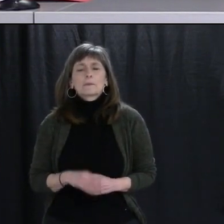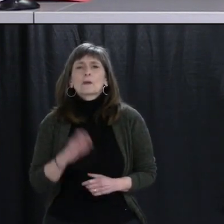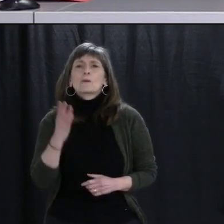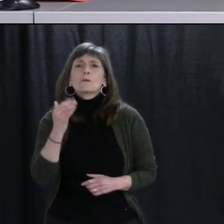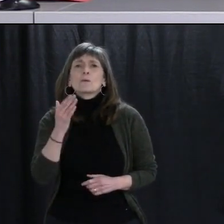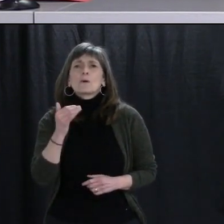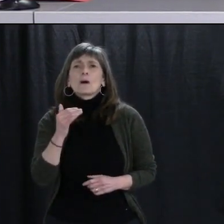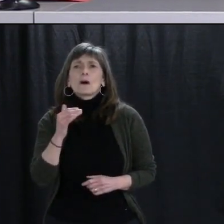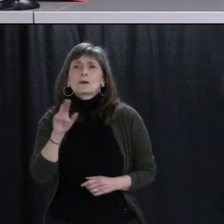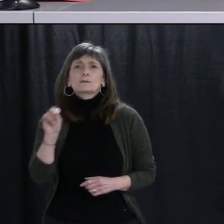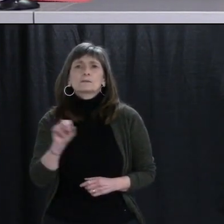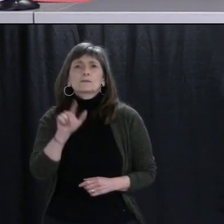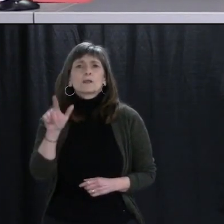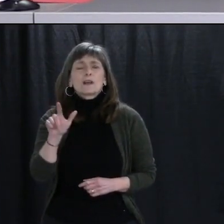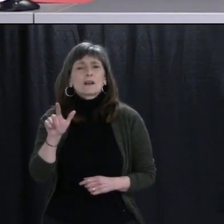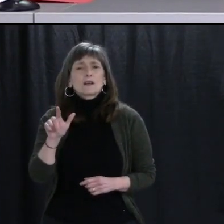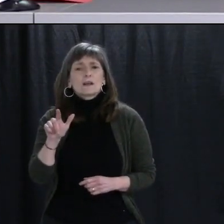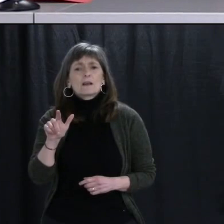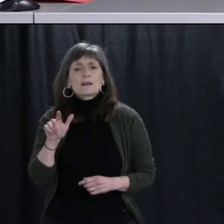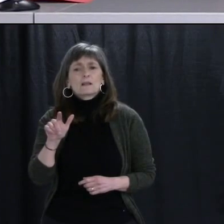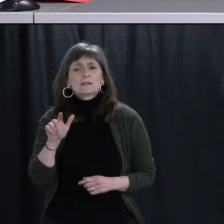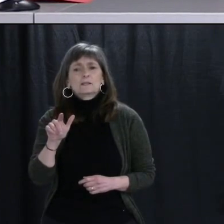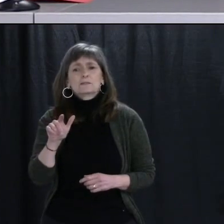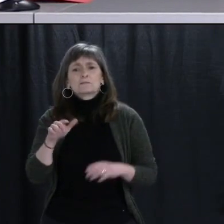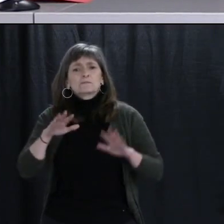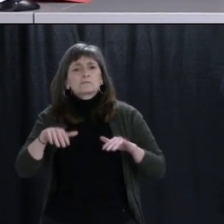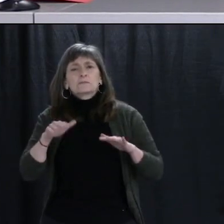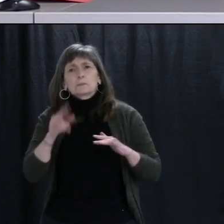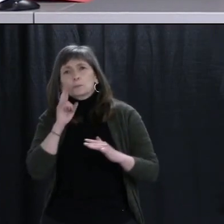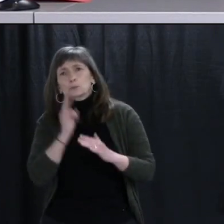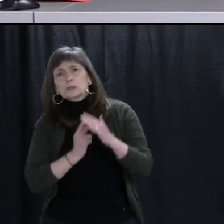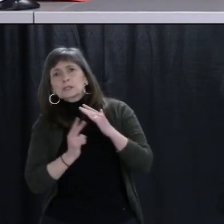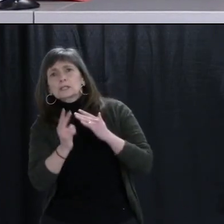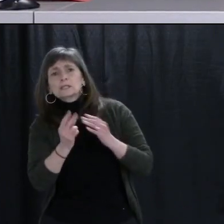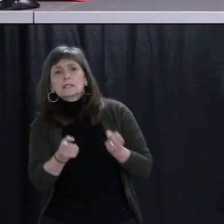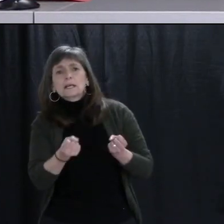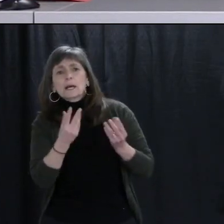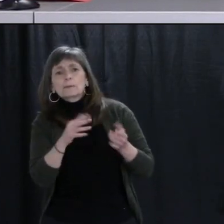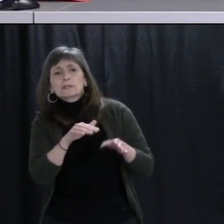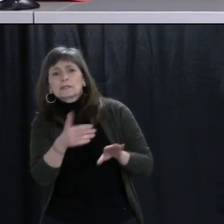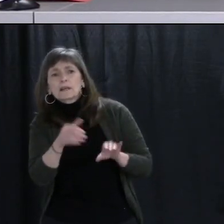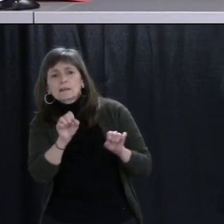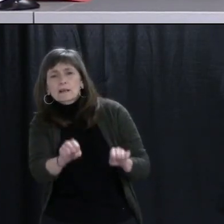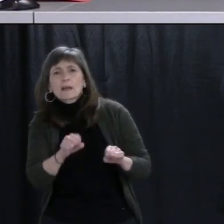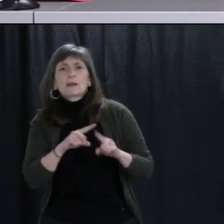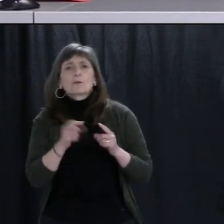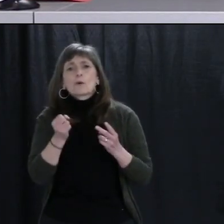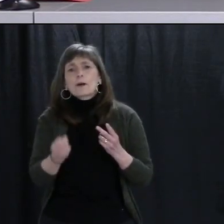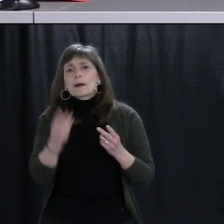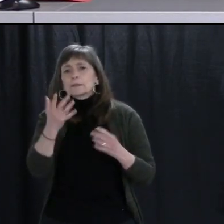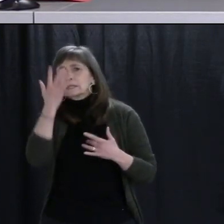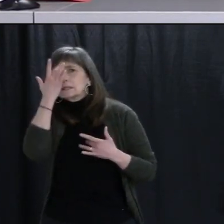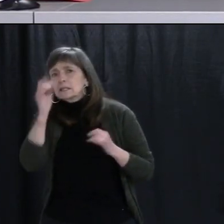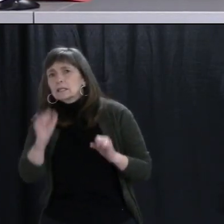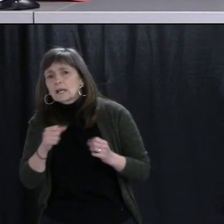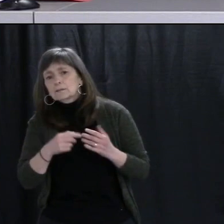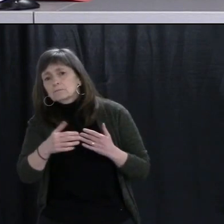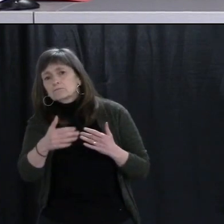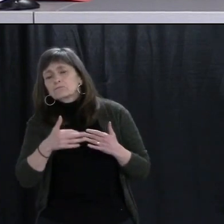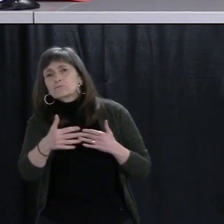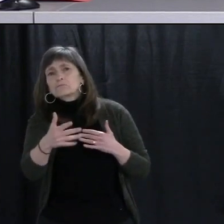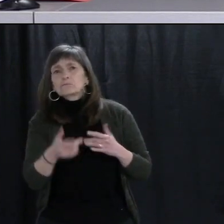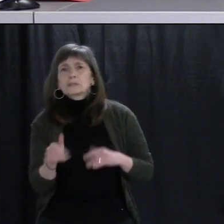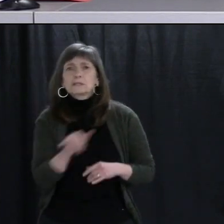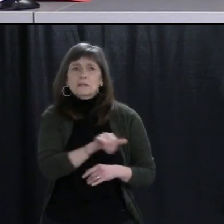shows sort of the range of fatalities and severe cases that the province could see with